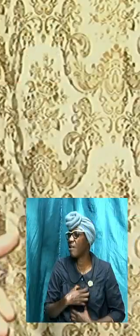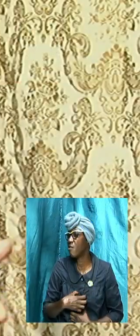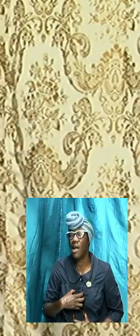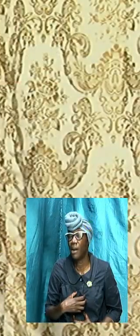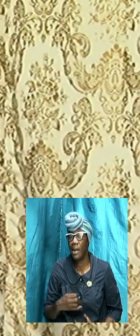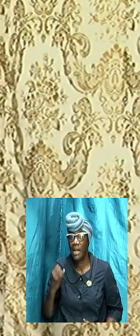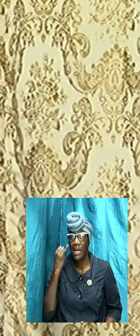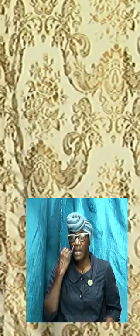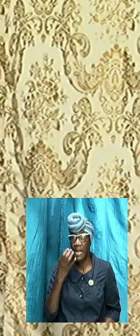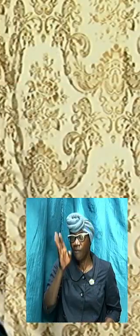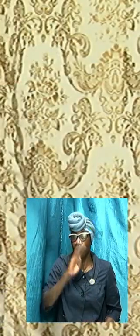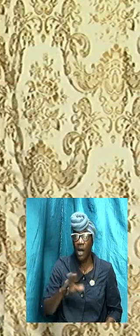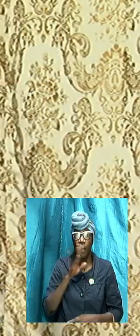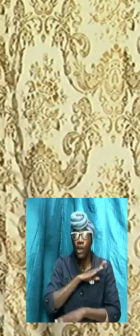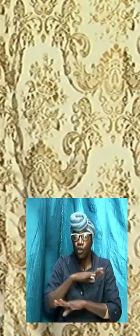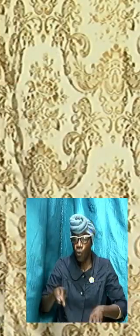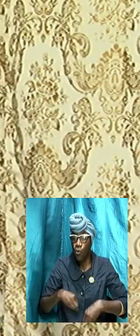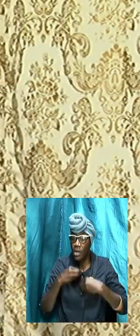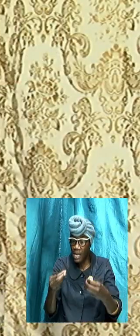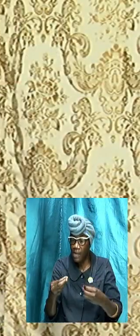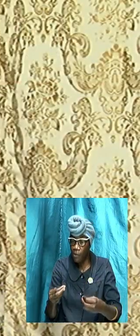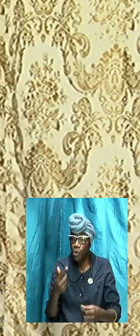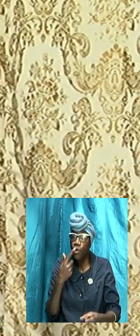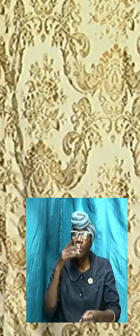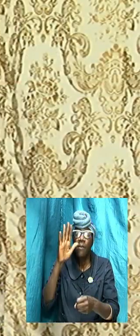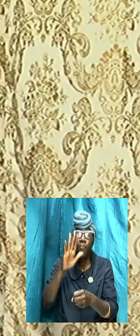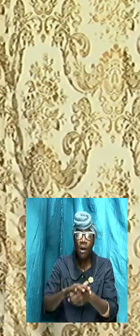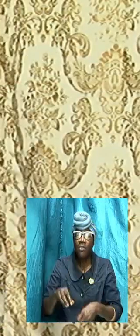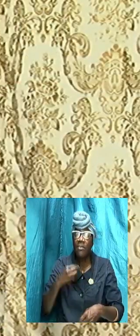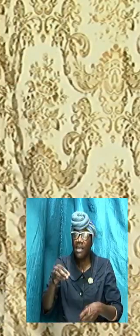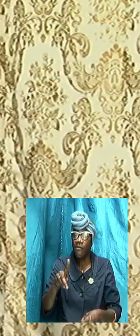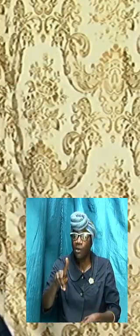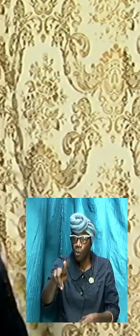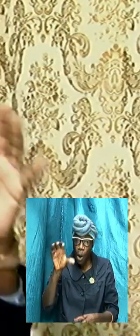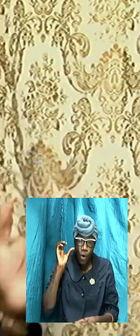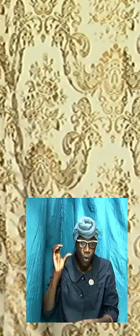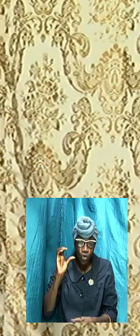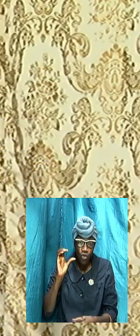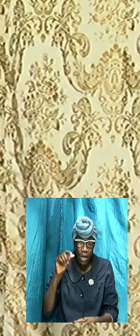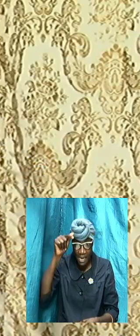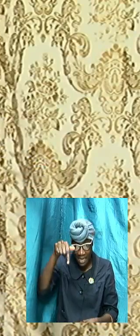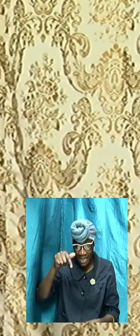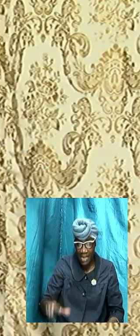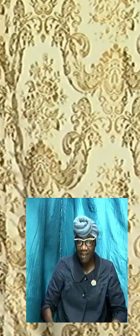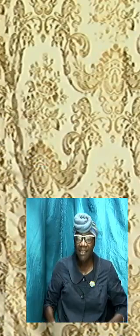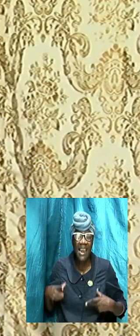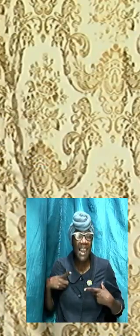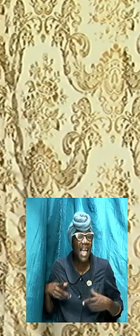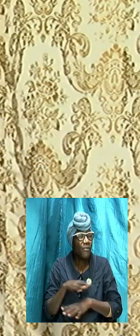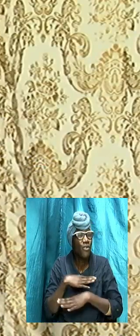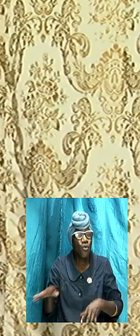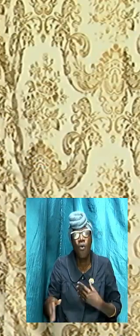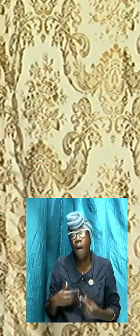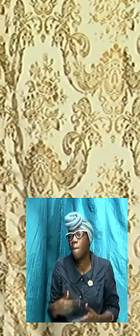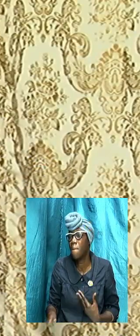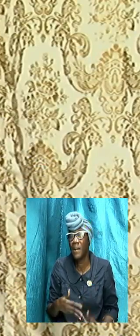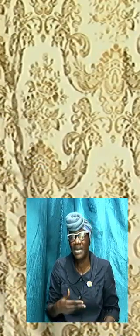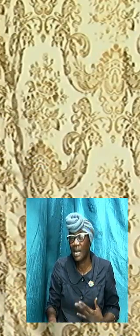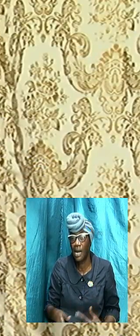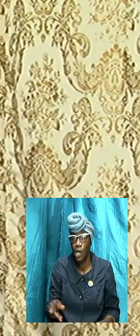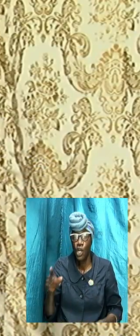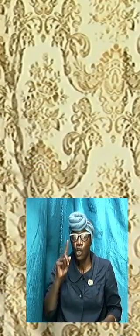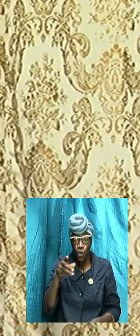though he promises to give us 100-fold, amen, in this life, and so on and so forth, it doesn't matter. If you don't get